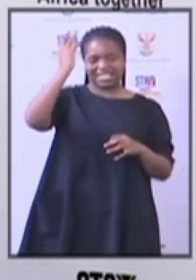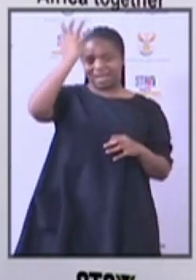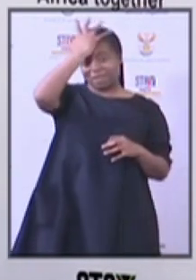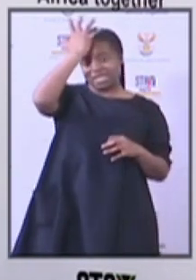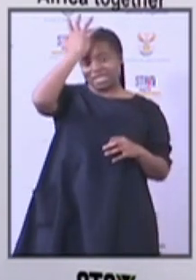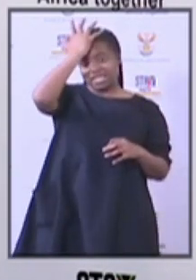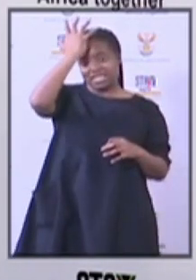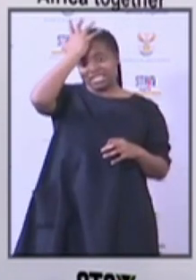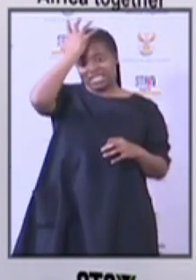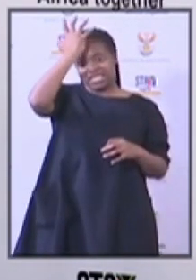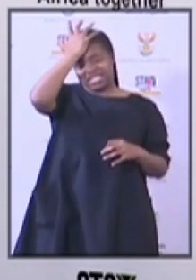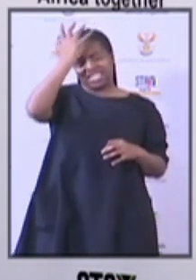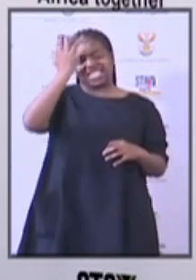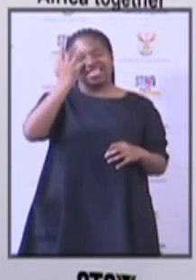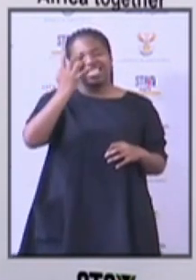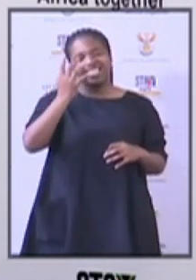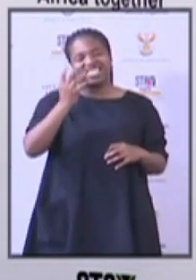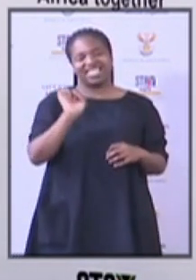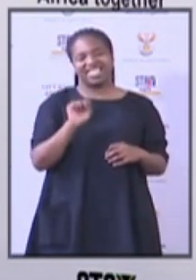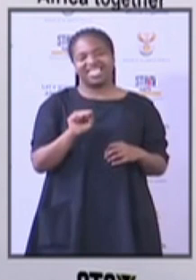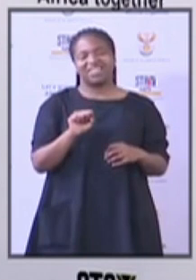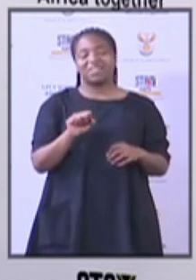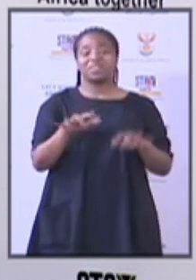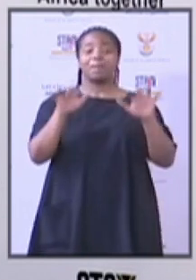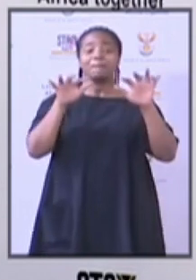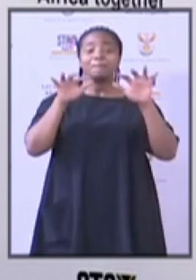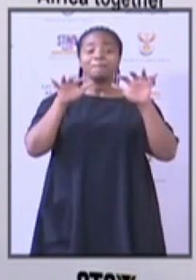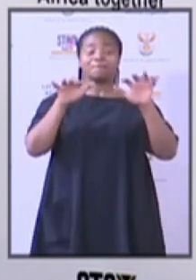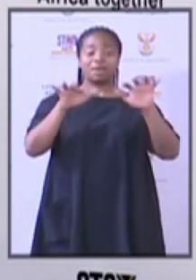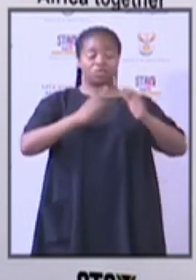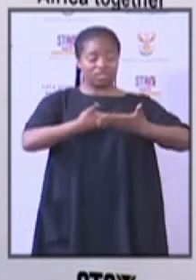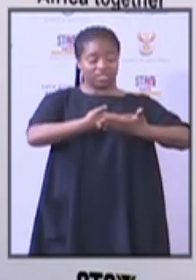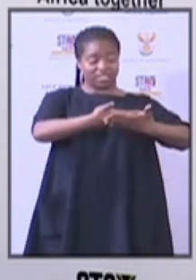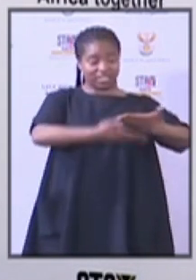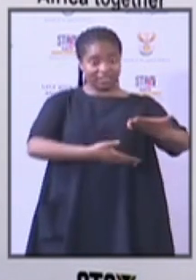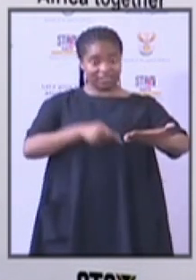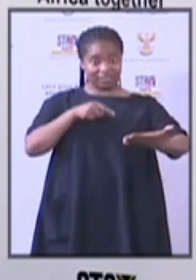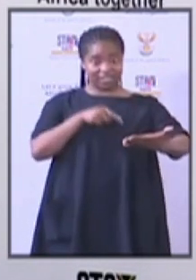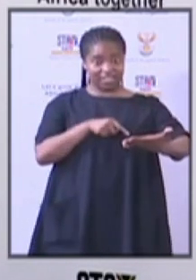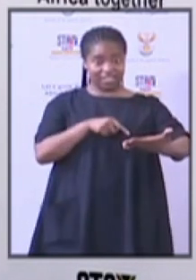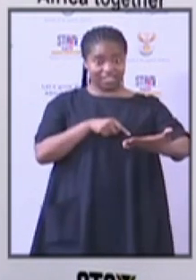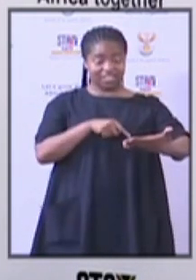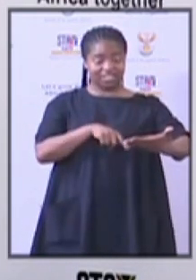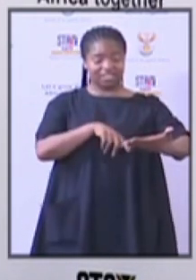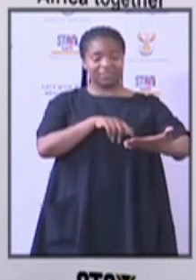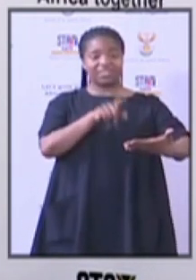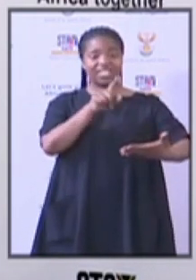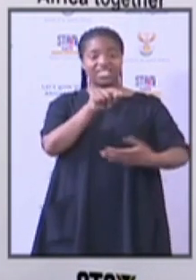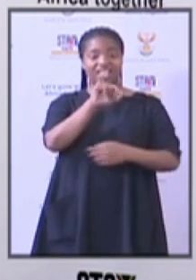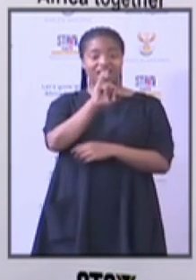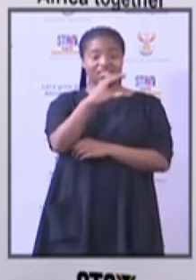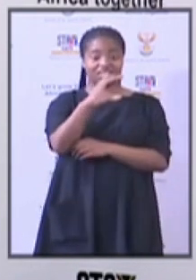Batho bao ba swereng lengwalo le la nakwana le le emetšeng pasa re le bitšang TIC